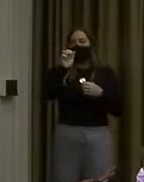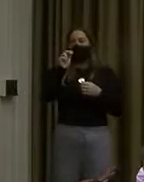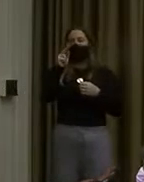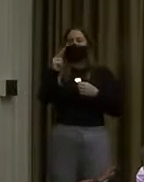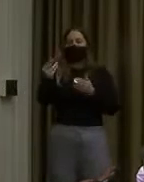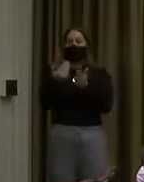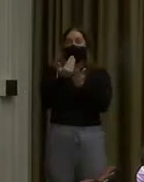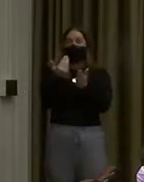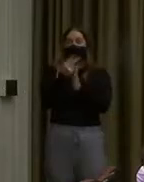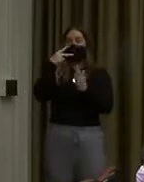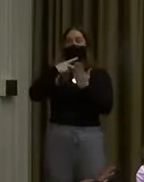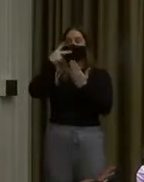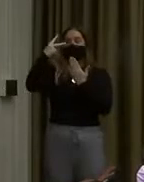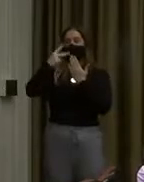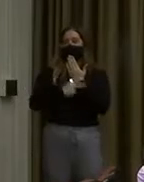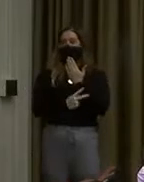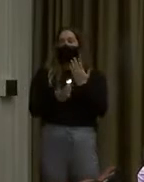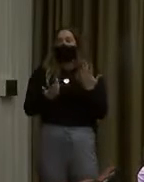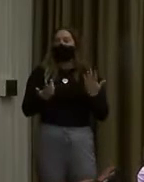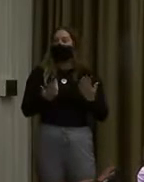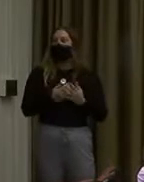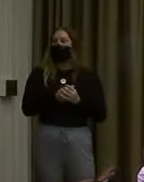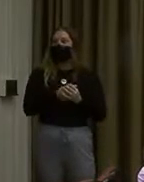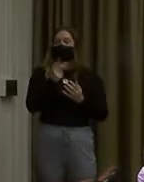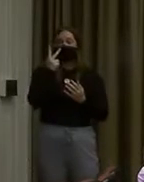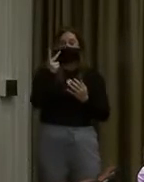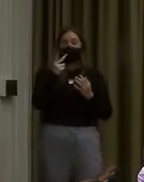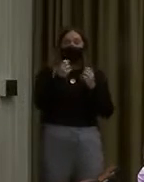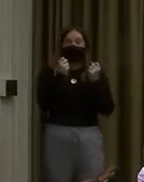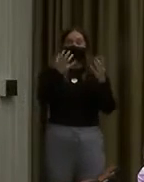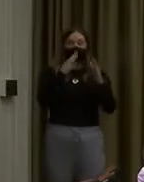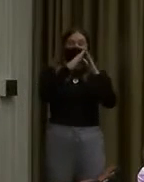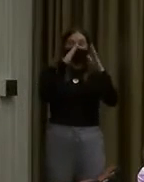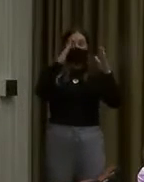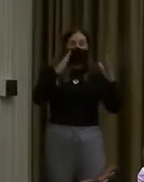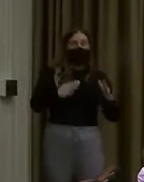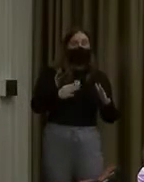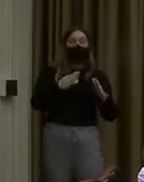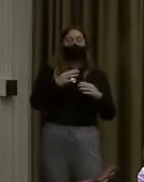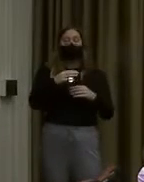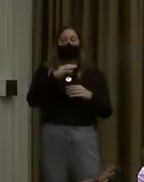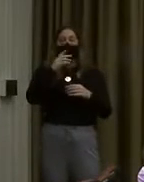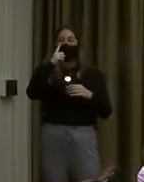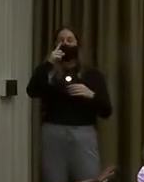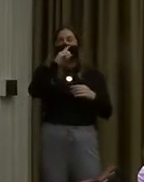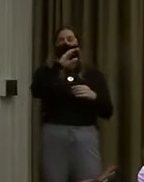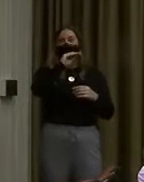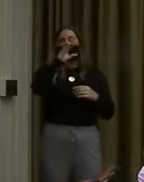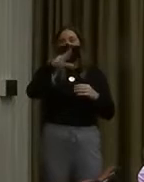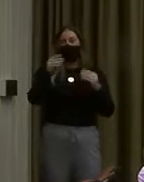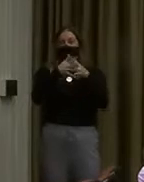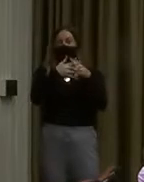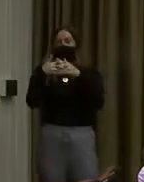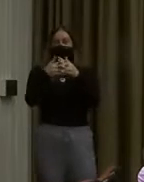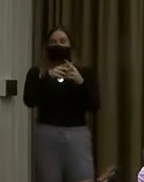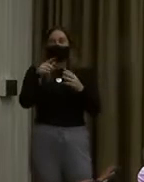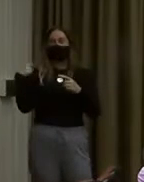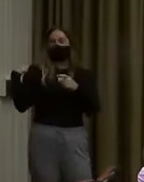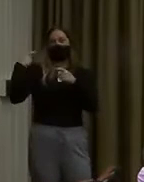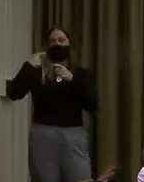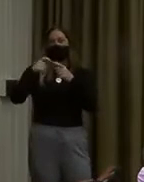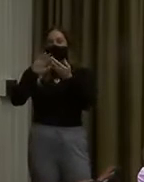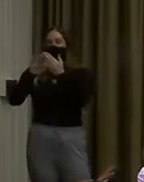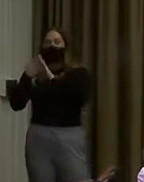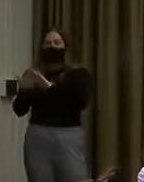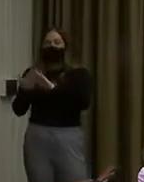really decimated housing, both apartments and houses, for many African American and Latino communities, right? Basically displacing